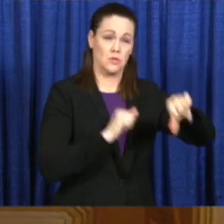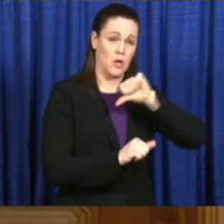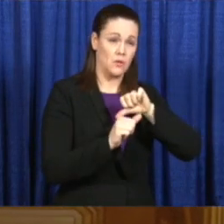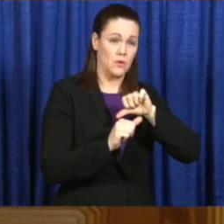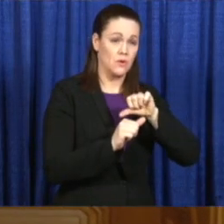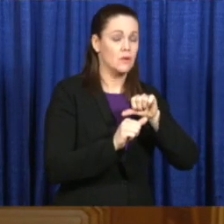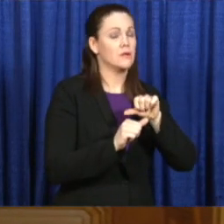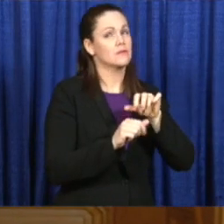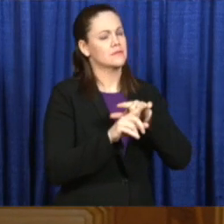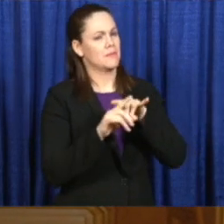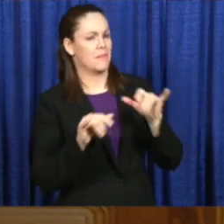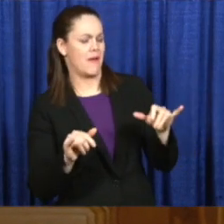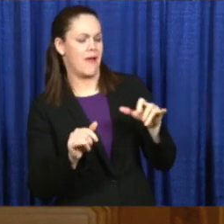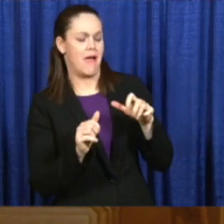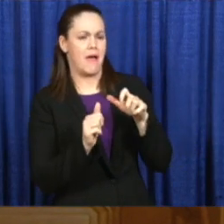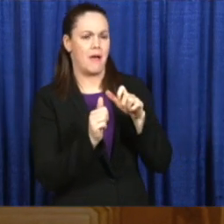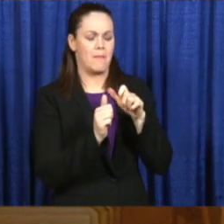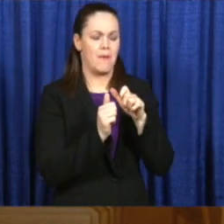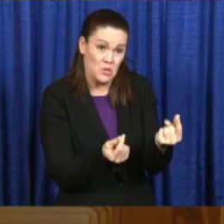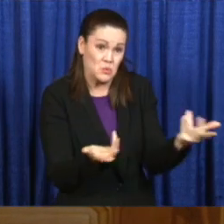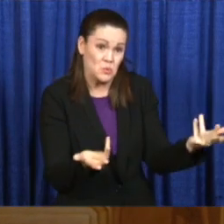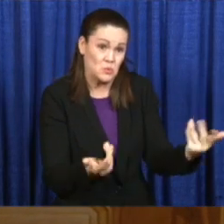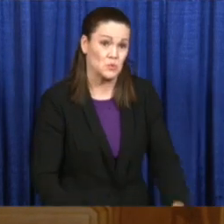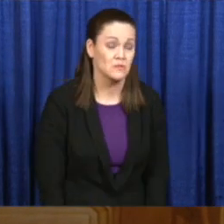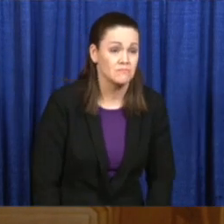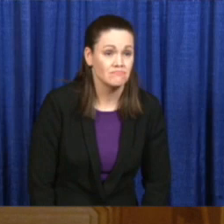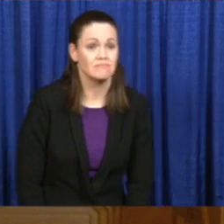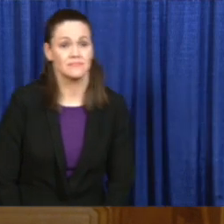avoid, losing so much money.